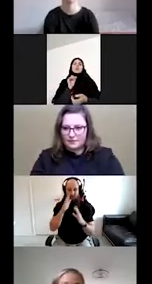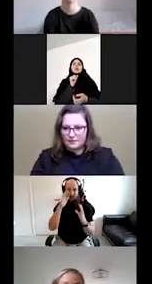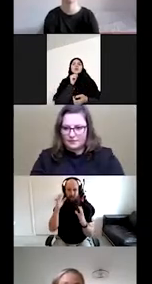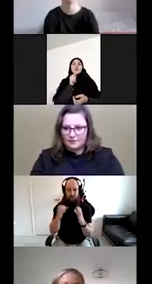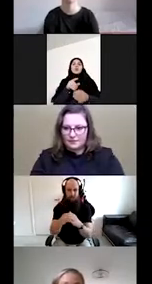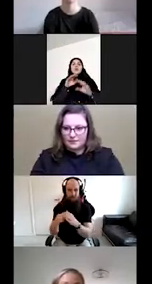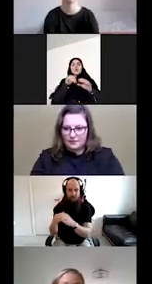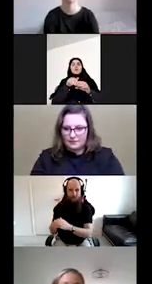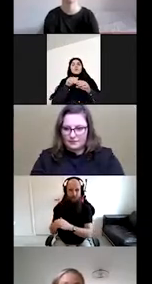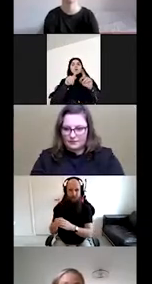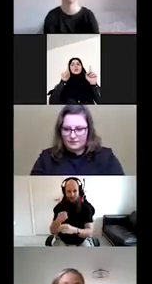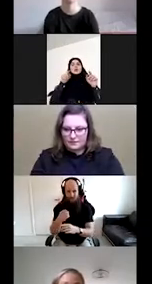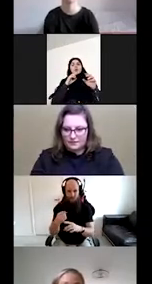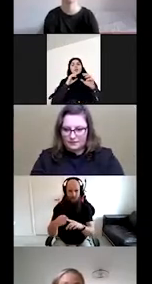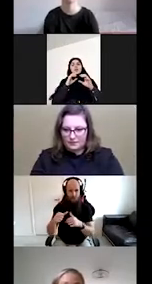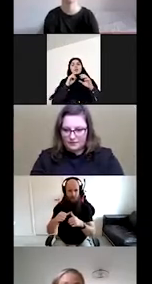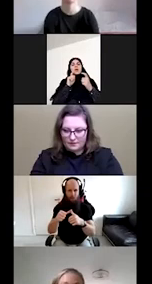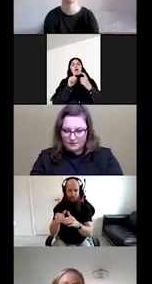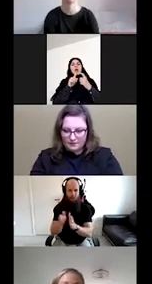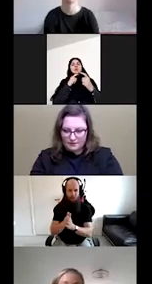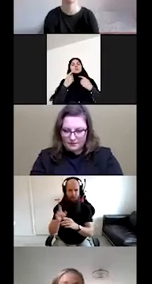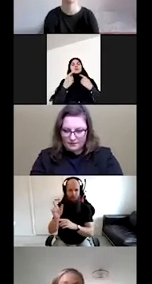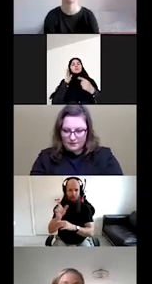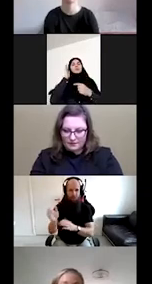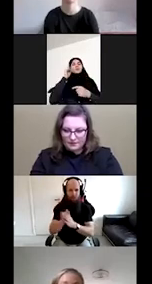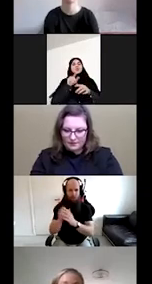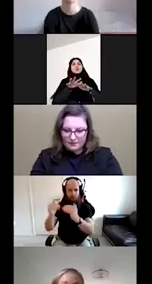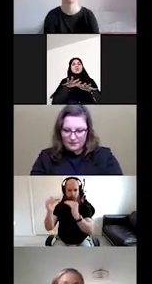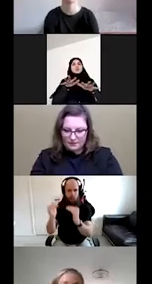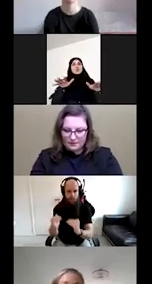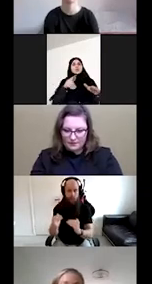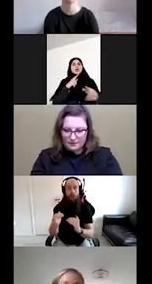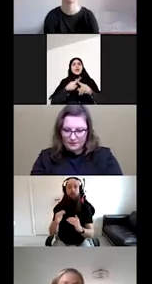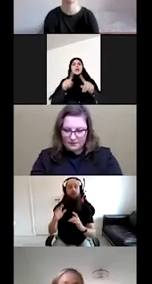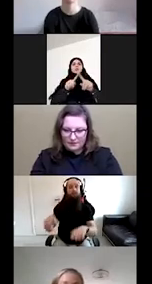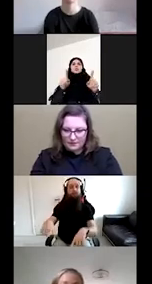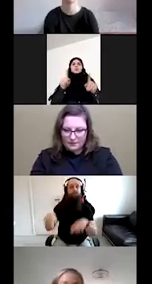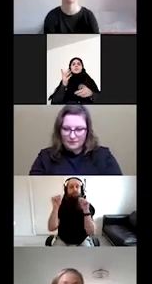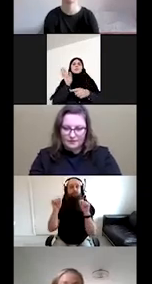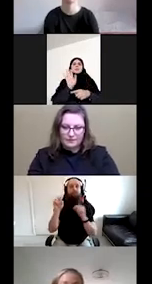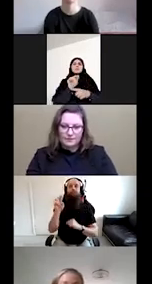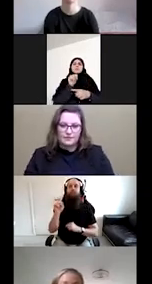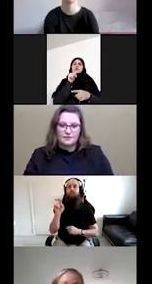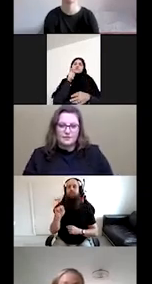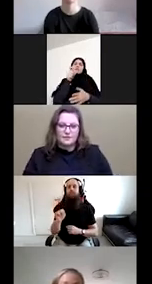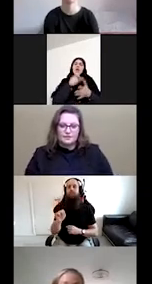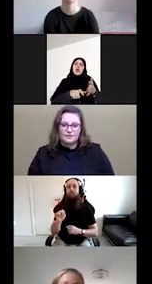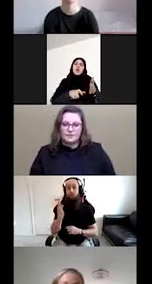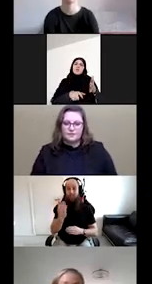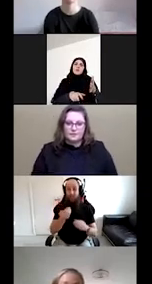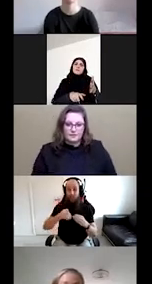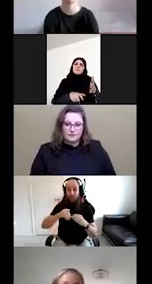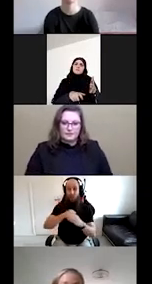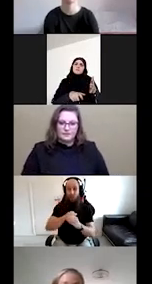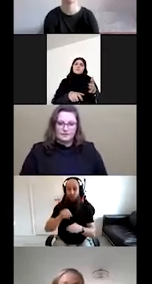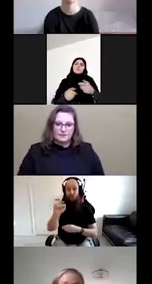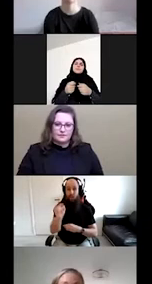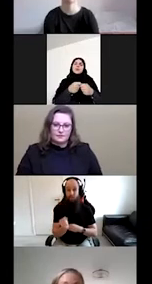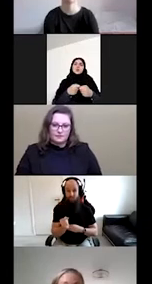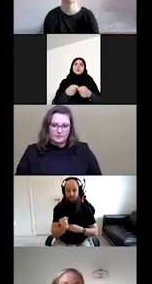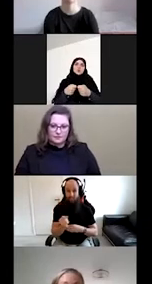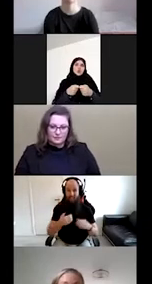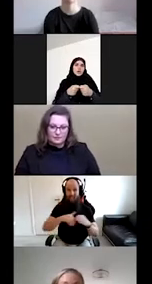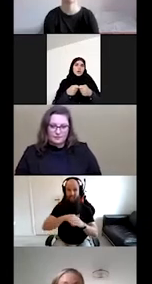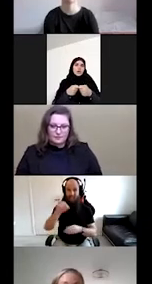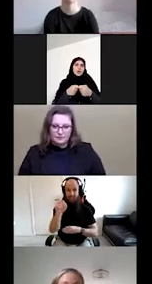with disabilities, we learned that this inclusion criteria served a purpose to